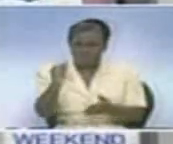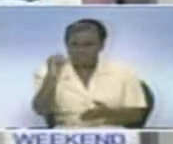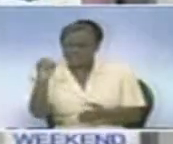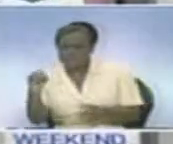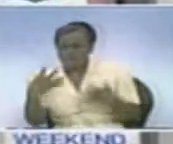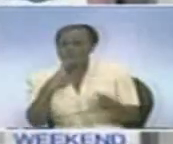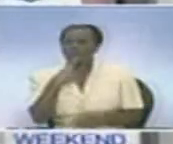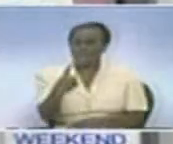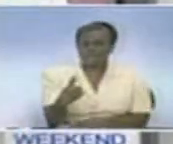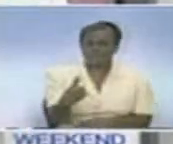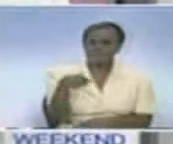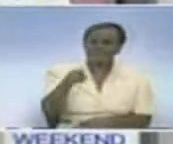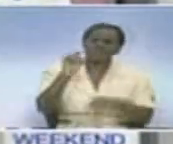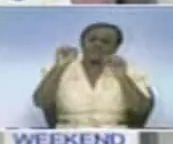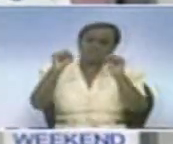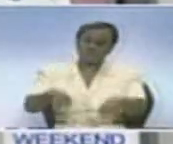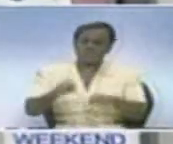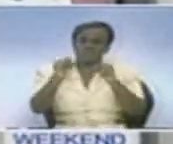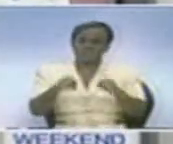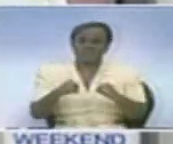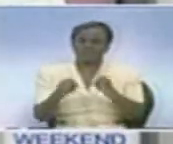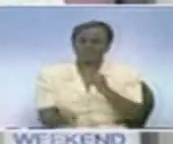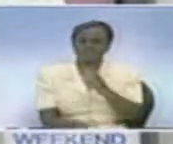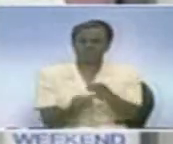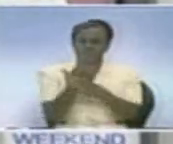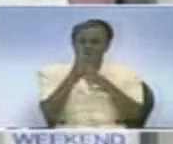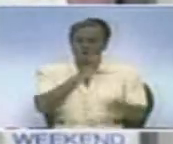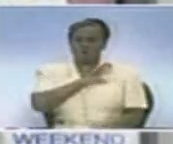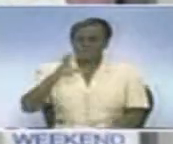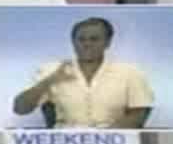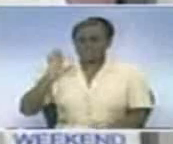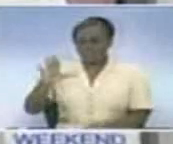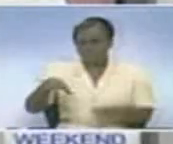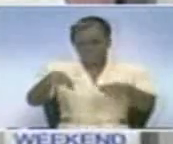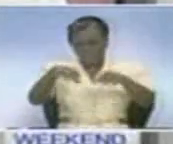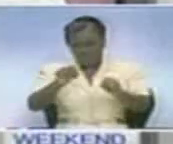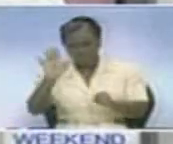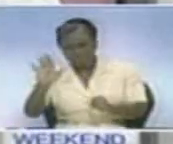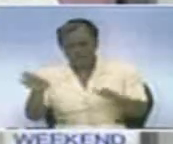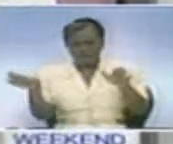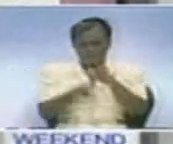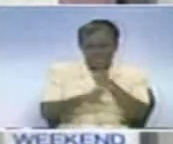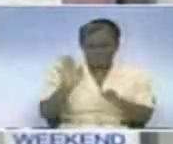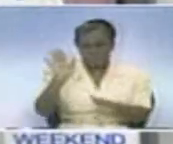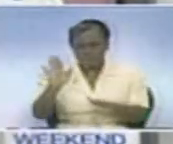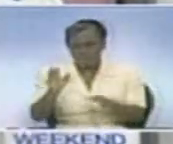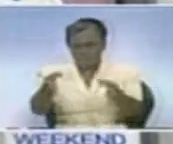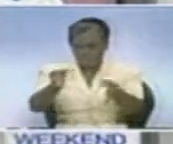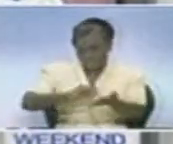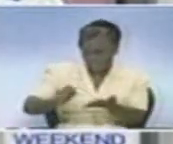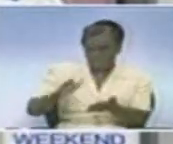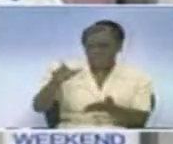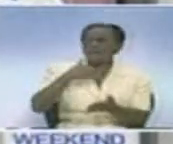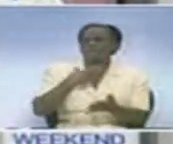100. They have elected their committee, the chairman, the vice chairman, the secretary, they are